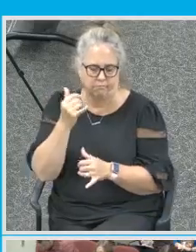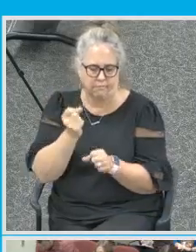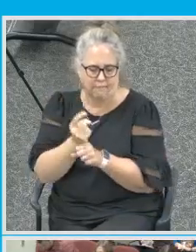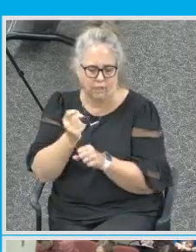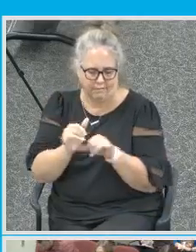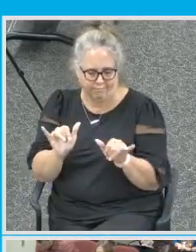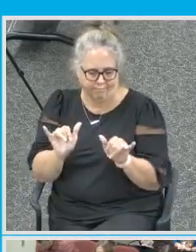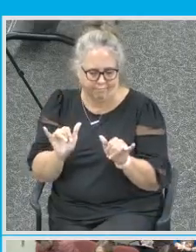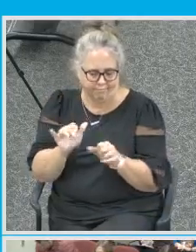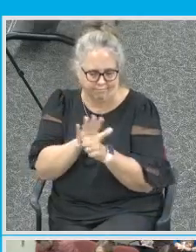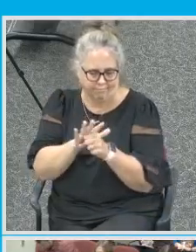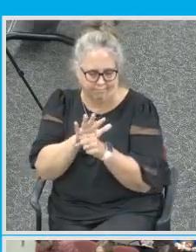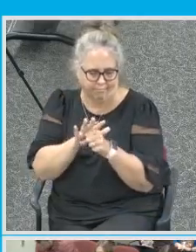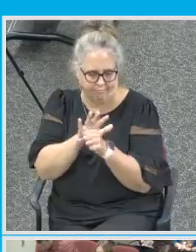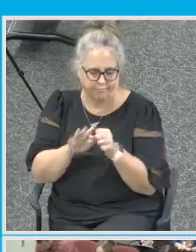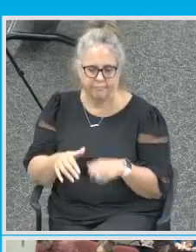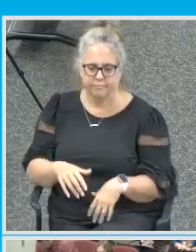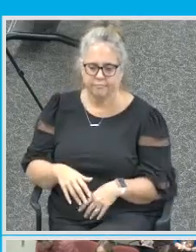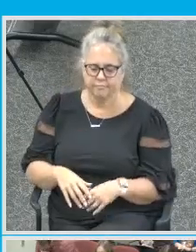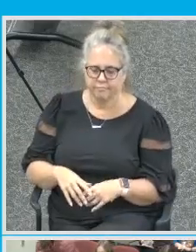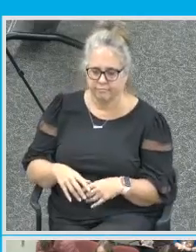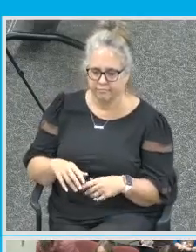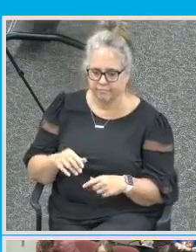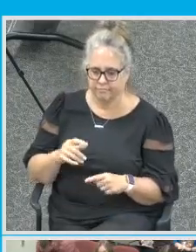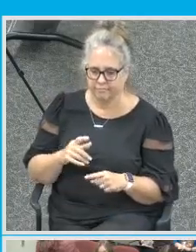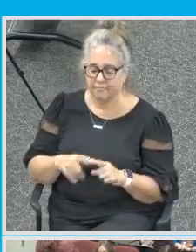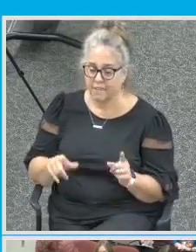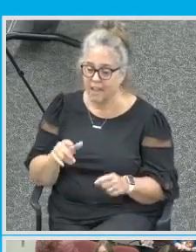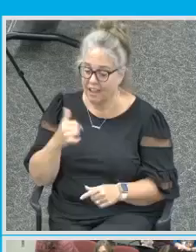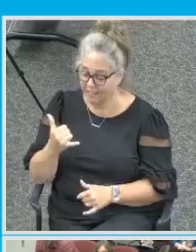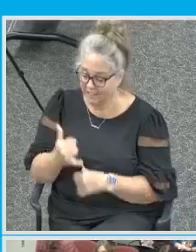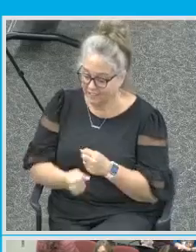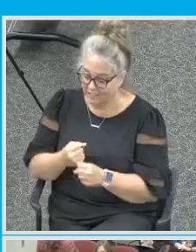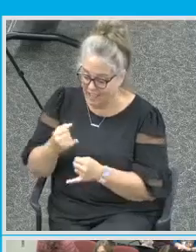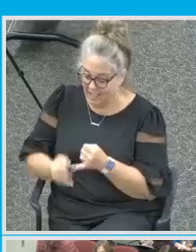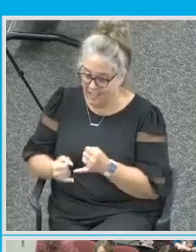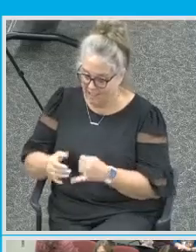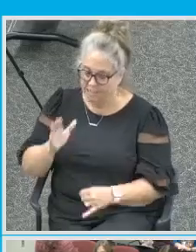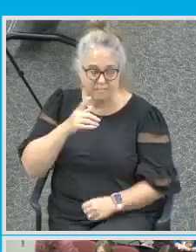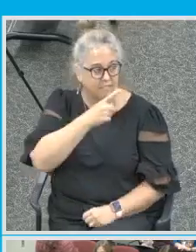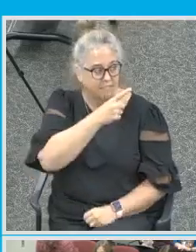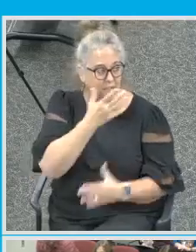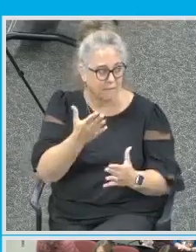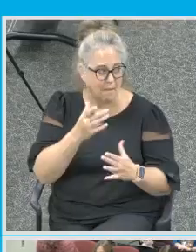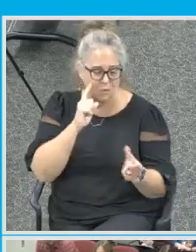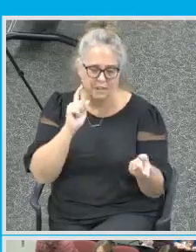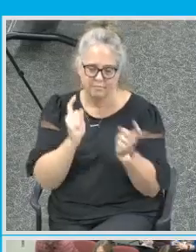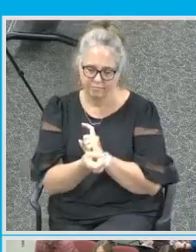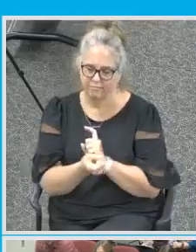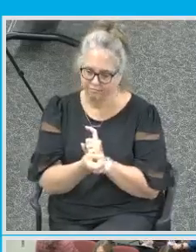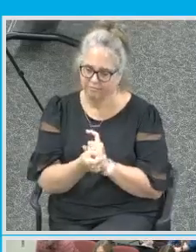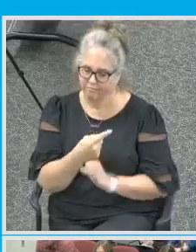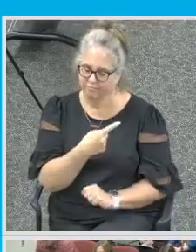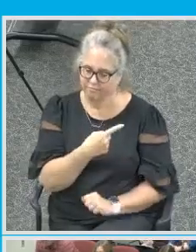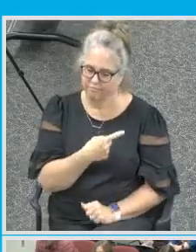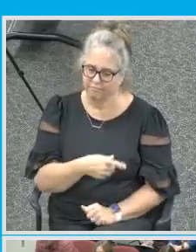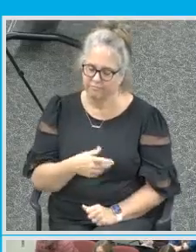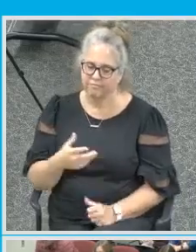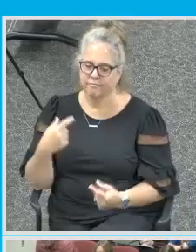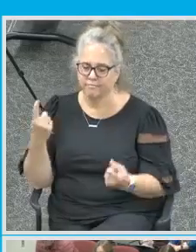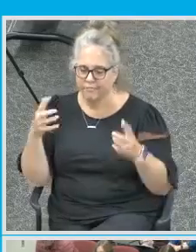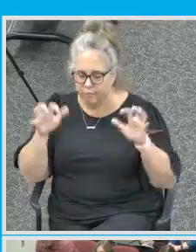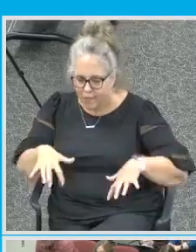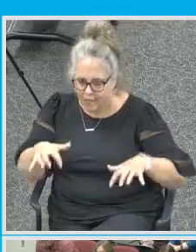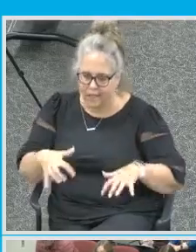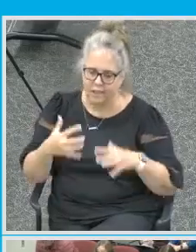this season map is going to look different than this map because of the manner in which we've had so much precipitation and standing water